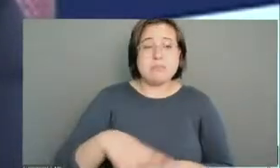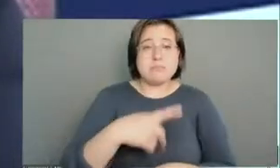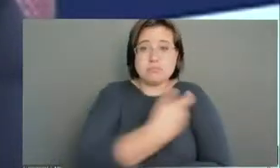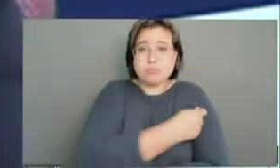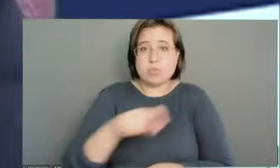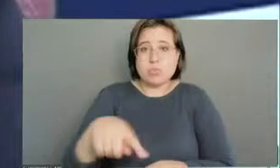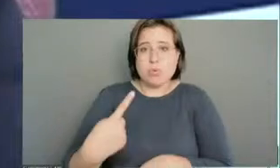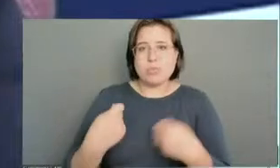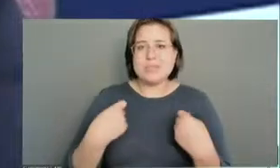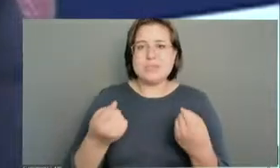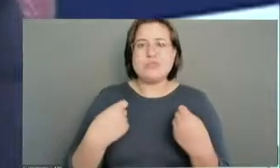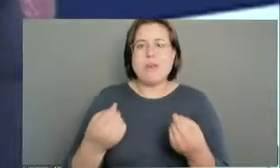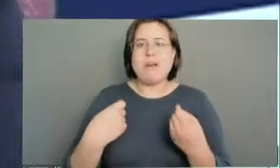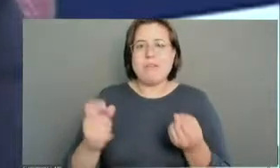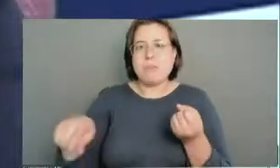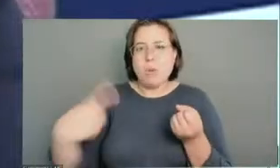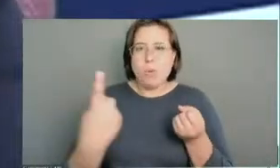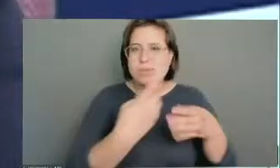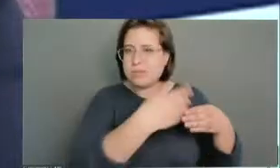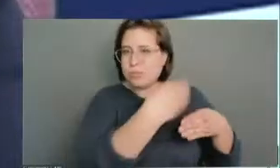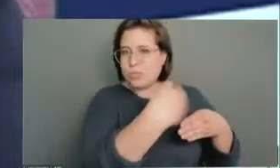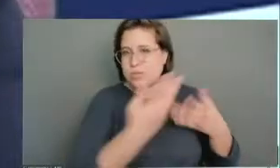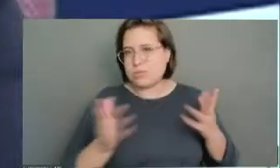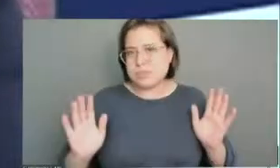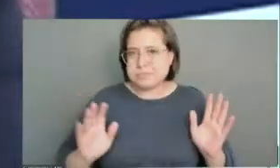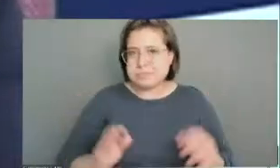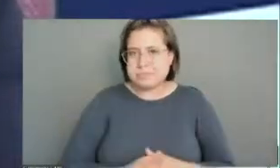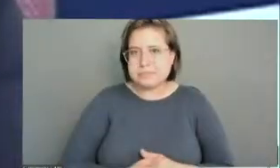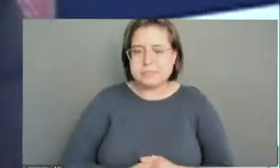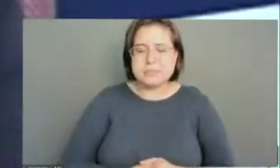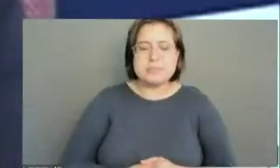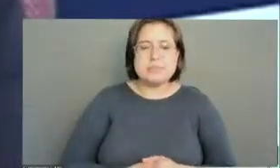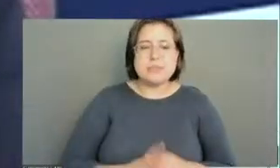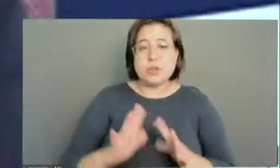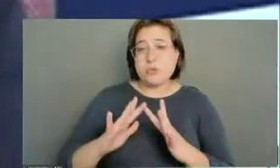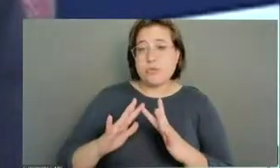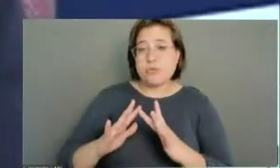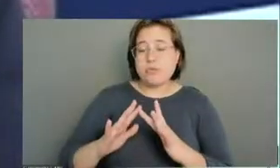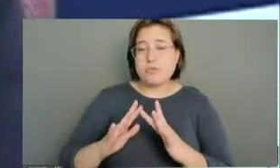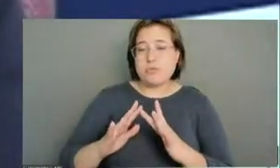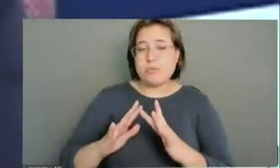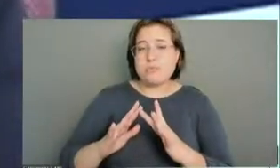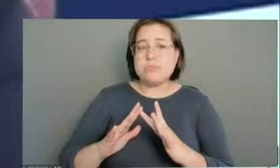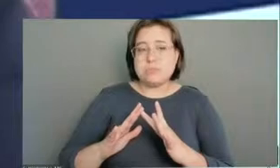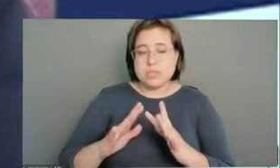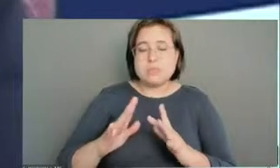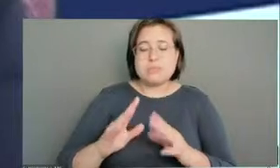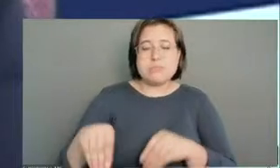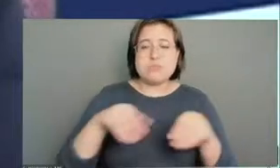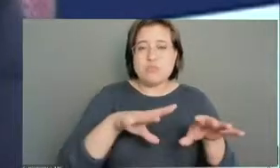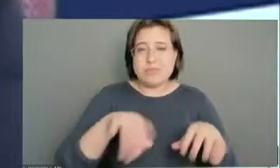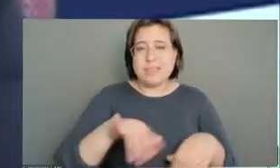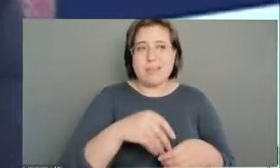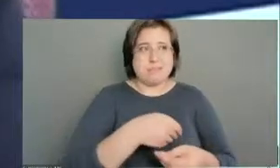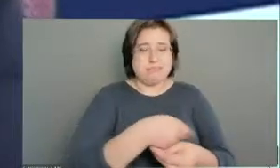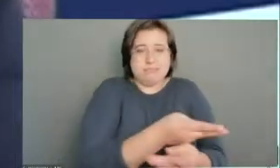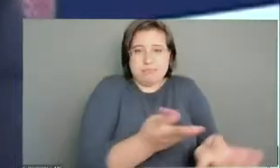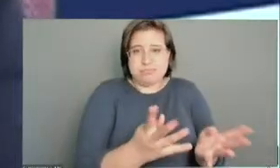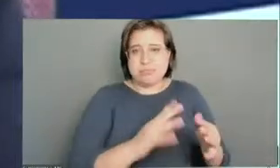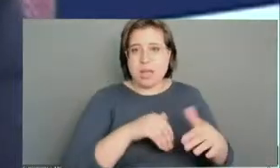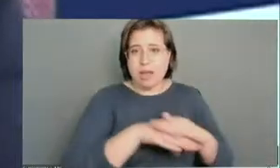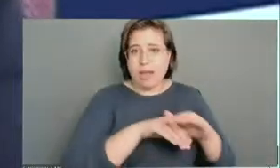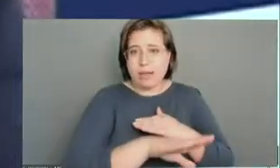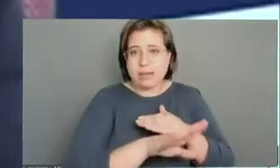of availability, virtually removing access to lower income people, workers' families, and those without